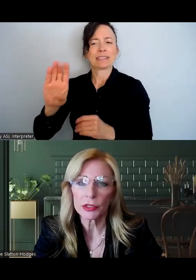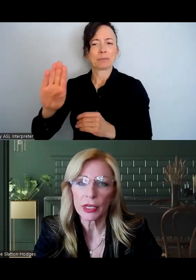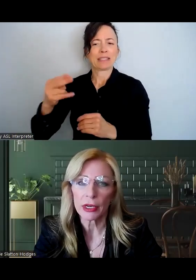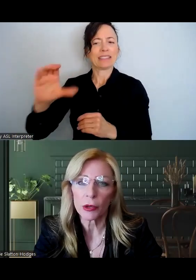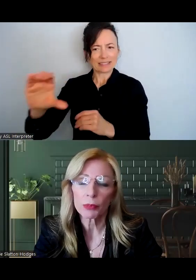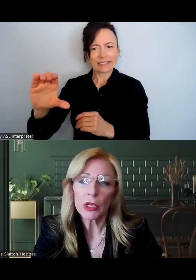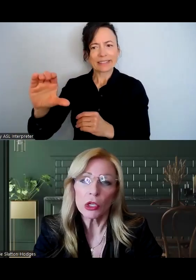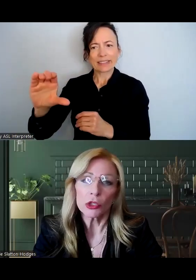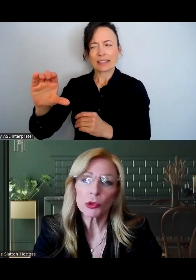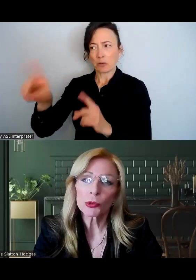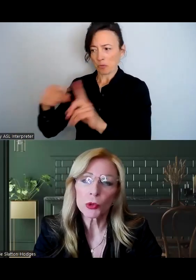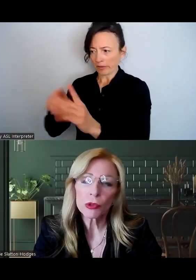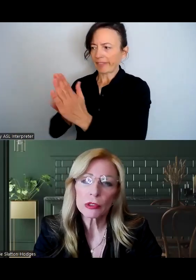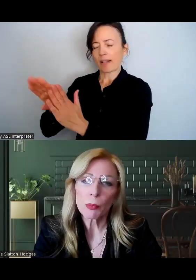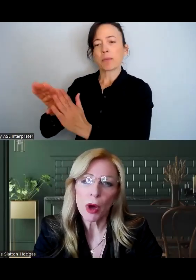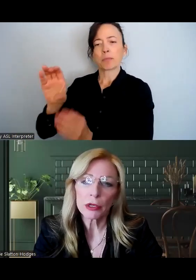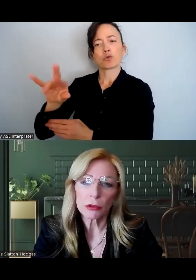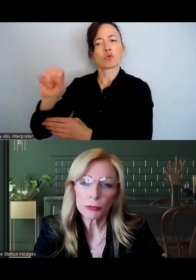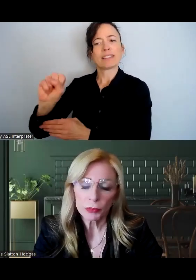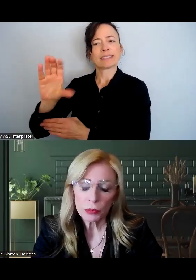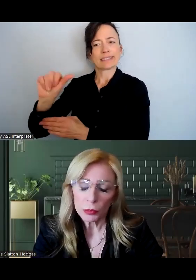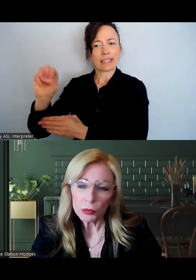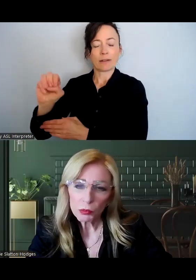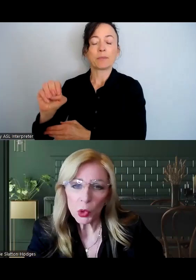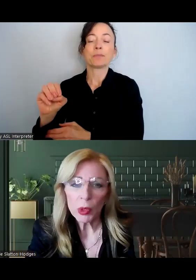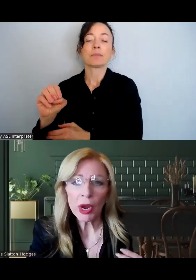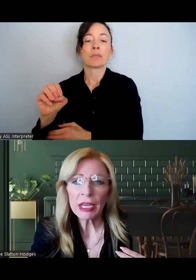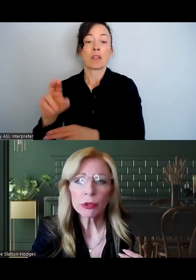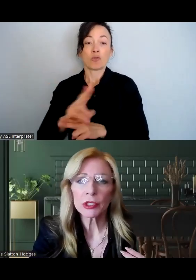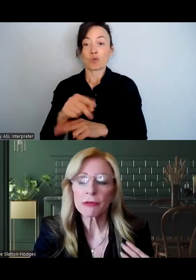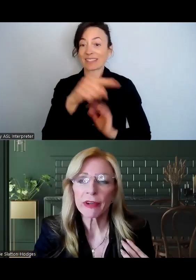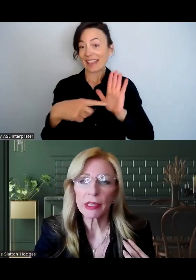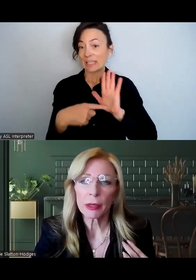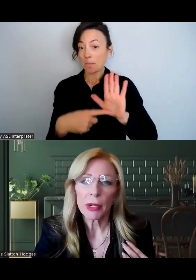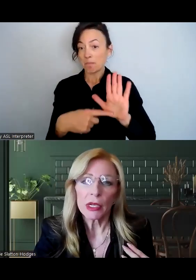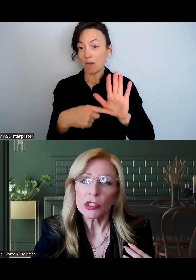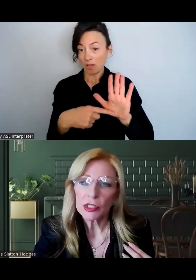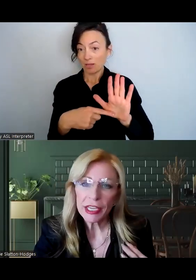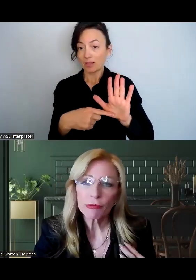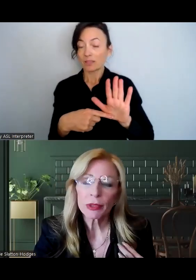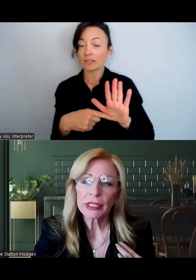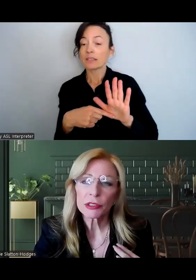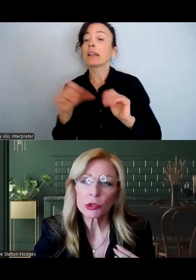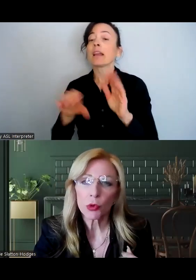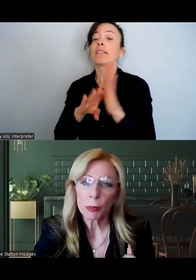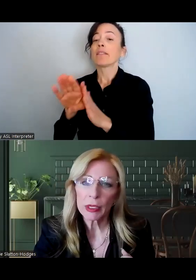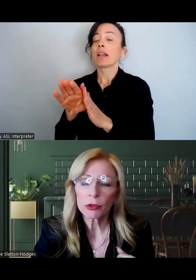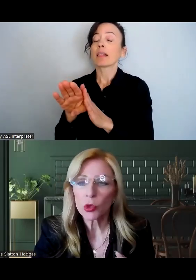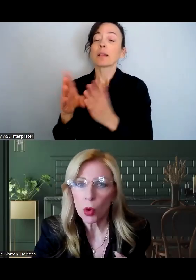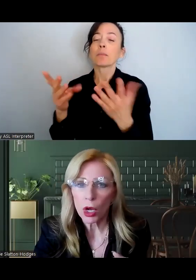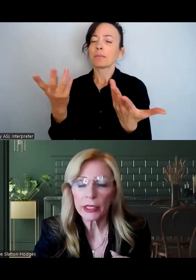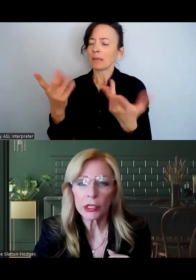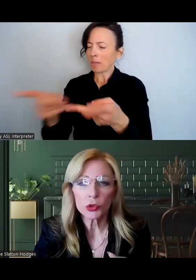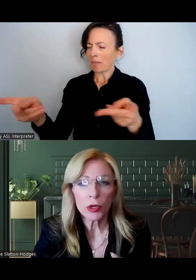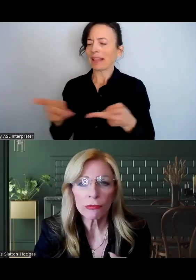of crisis care. So through this model, we were able to develop safe places for people